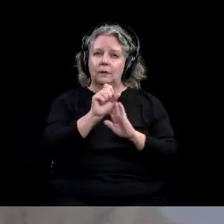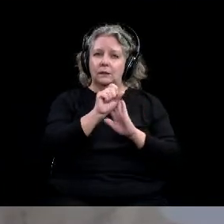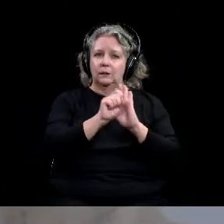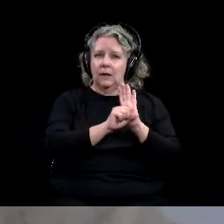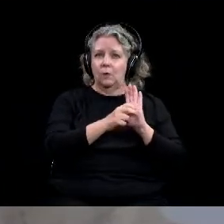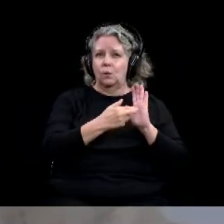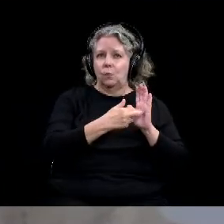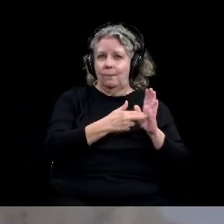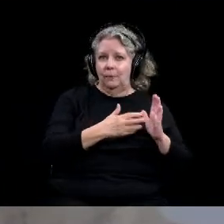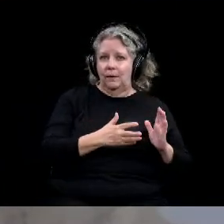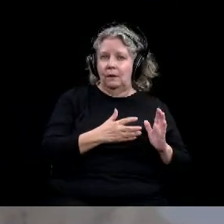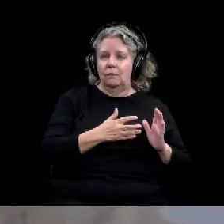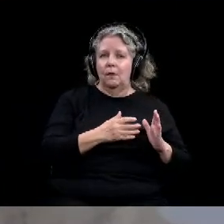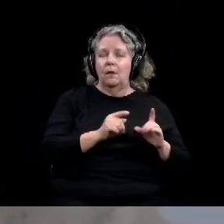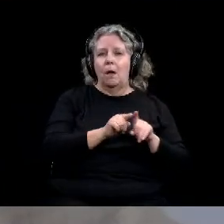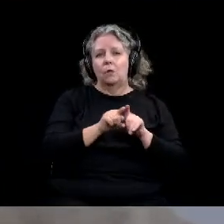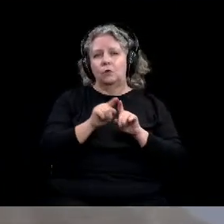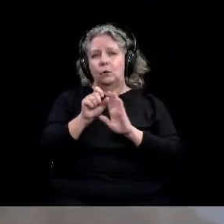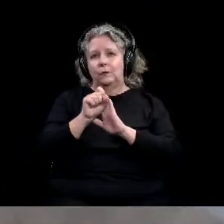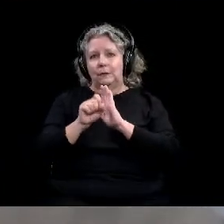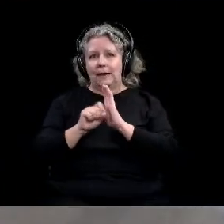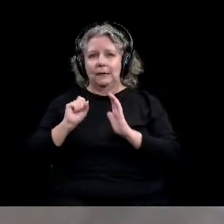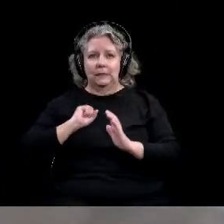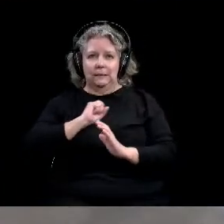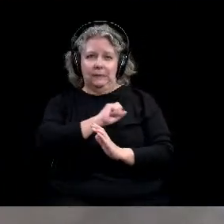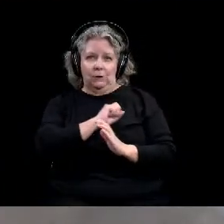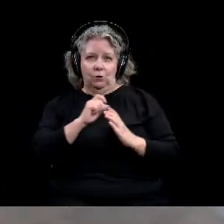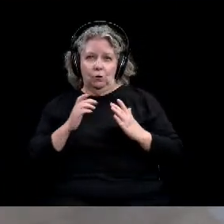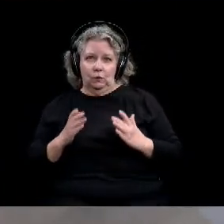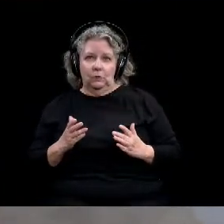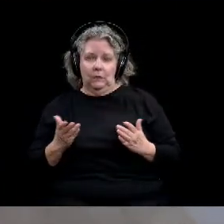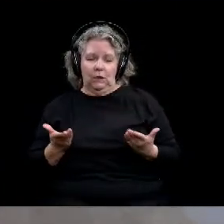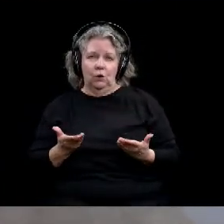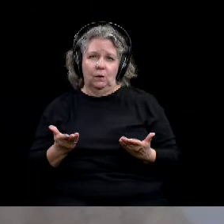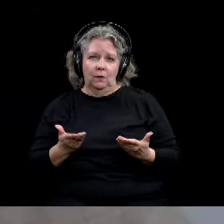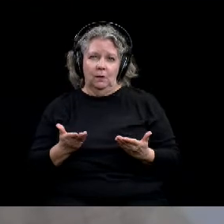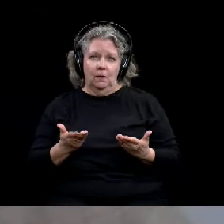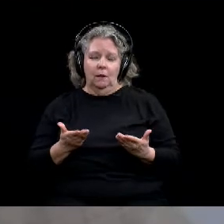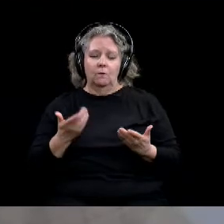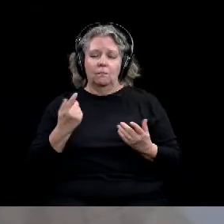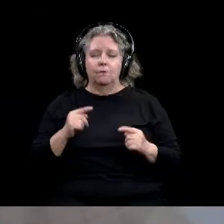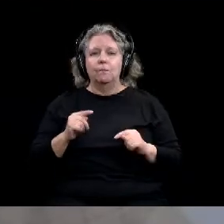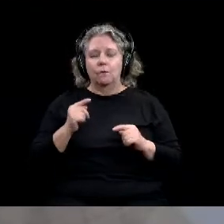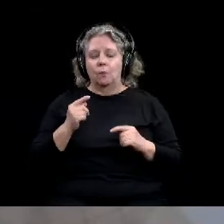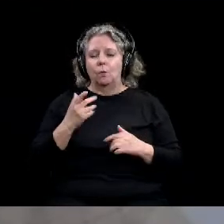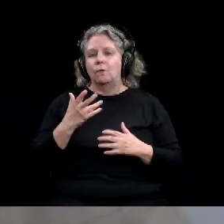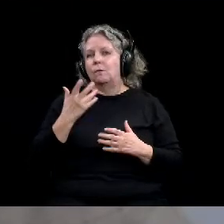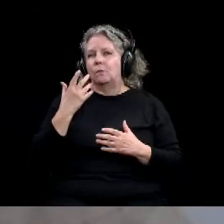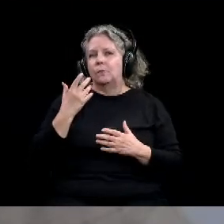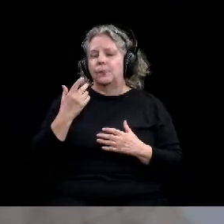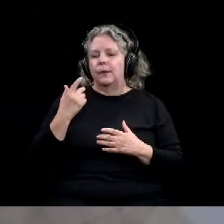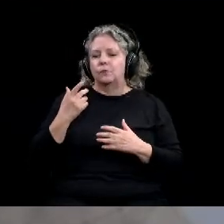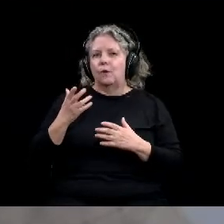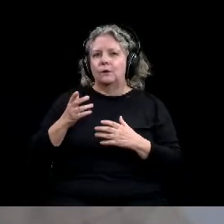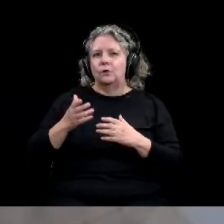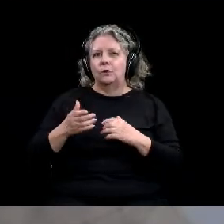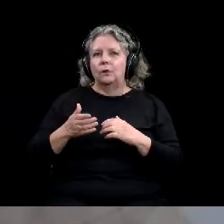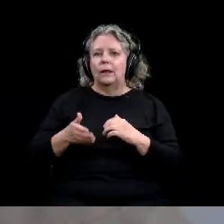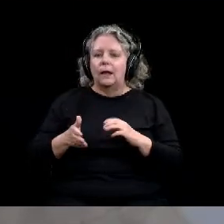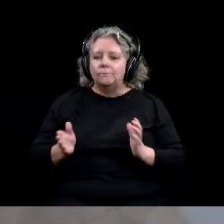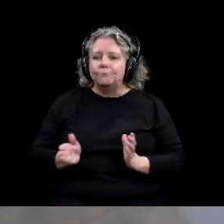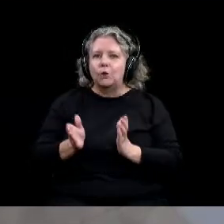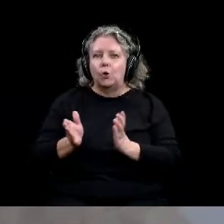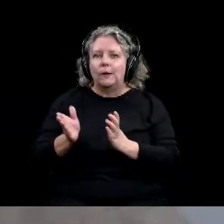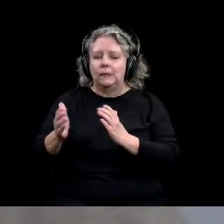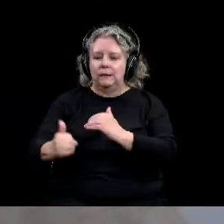help advocate for us to receive more vaccine, and encouraging the state